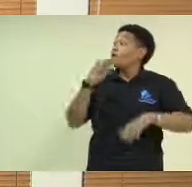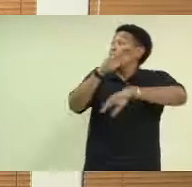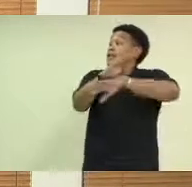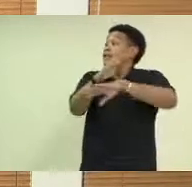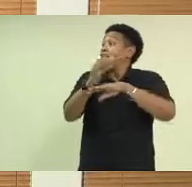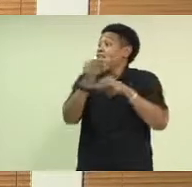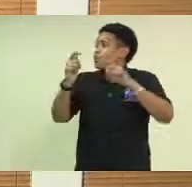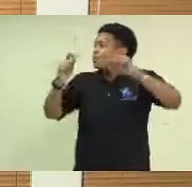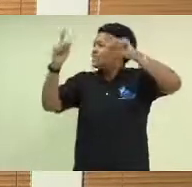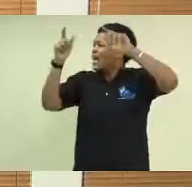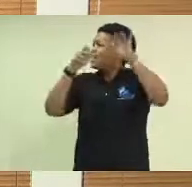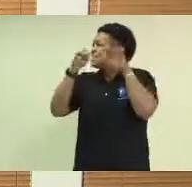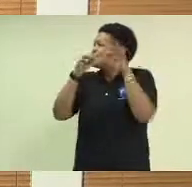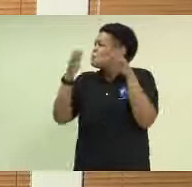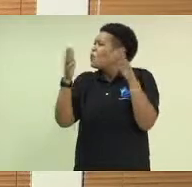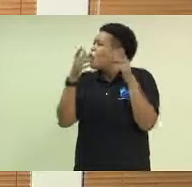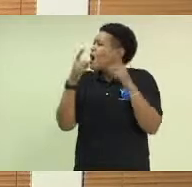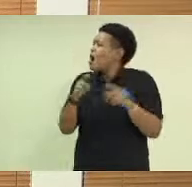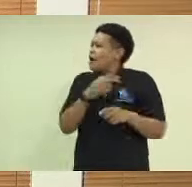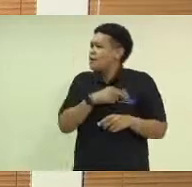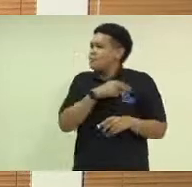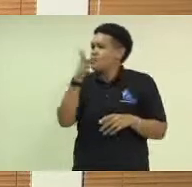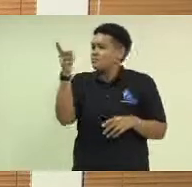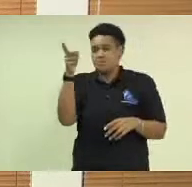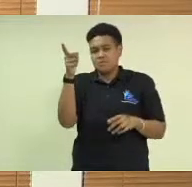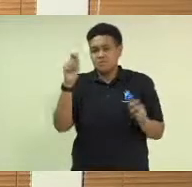just go over what's happening in the hospitals.